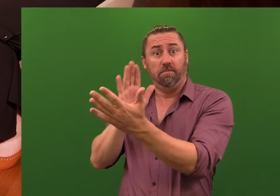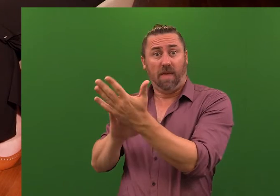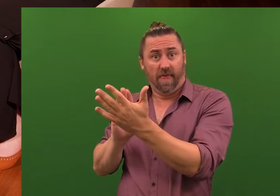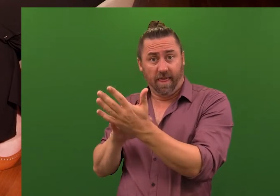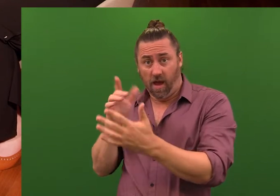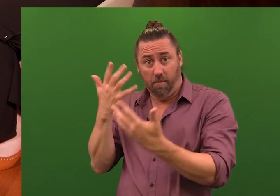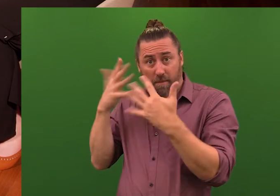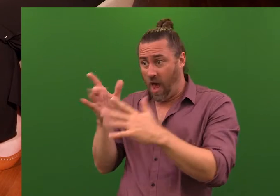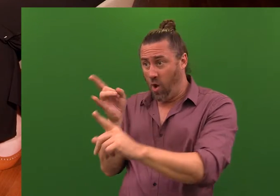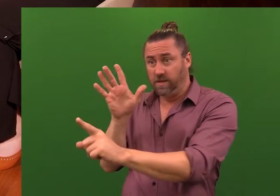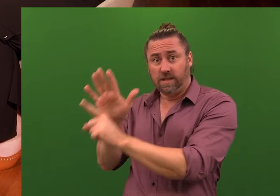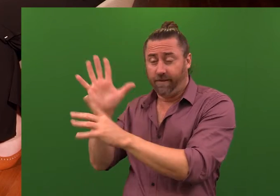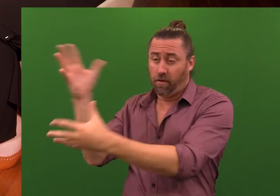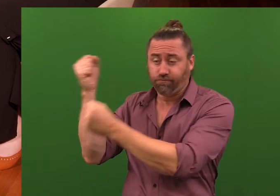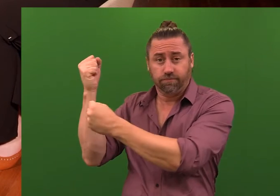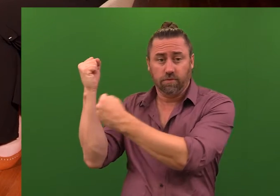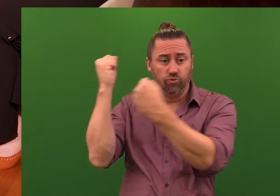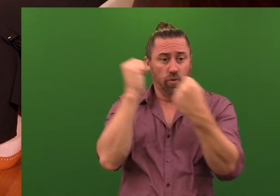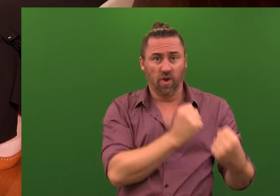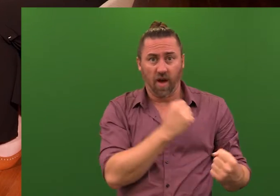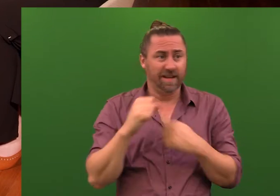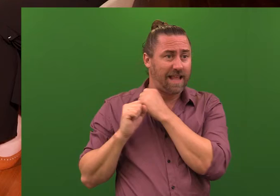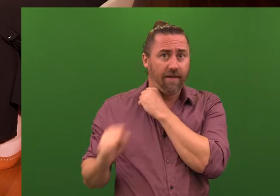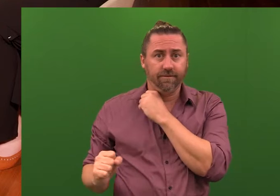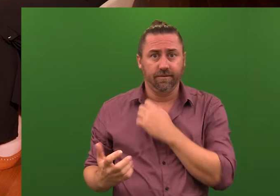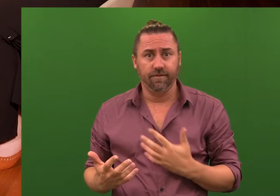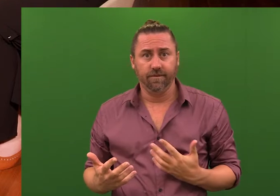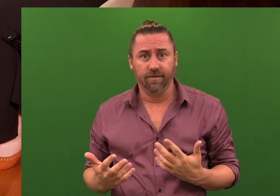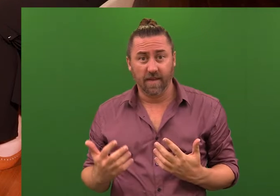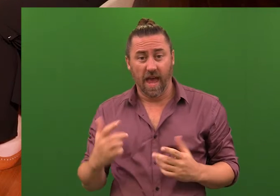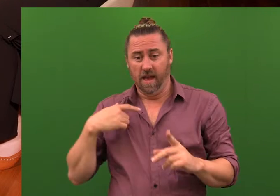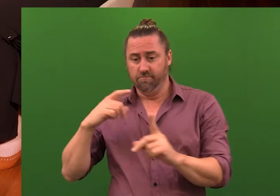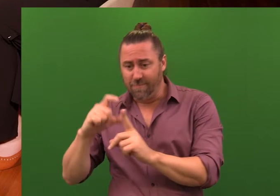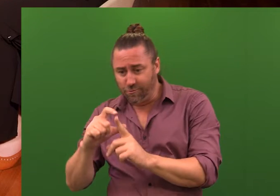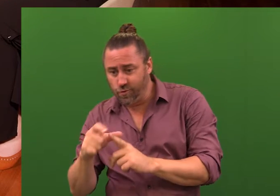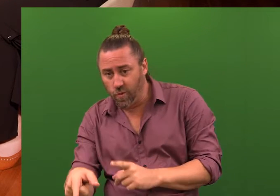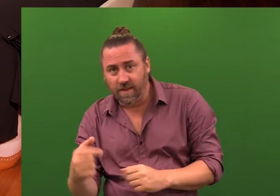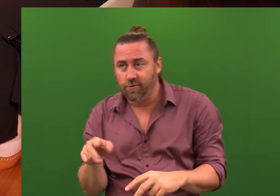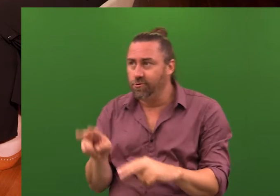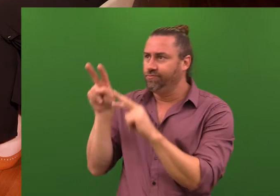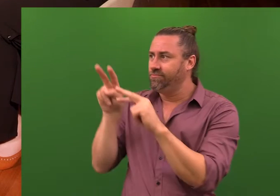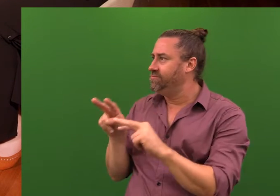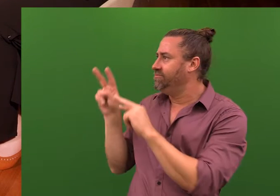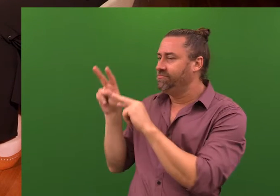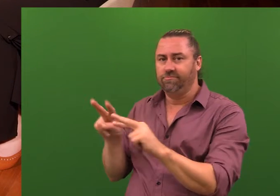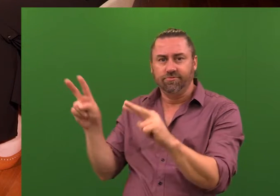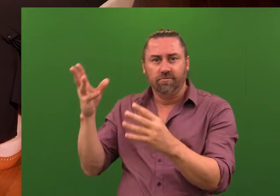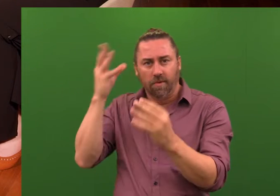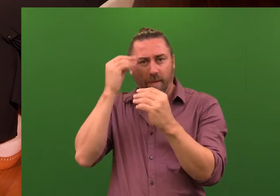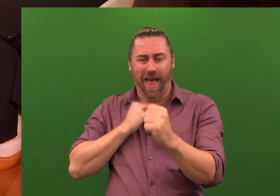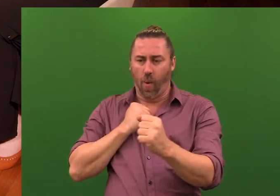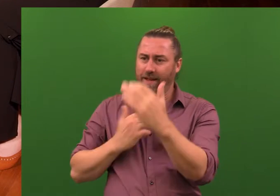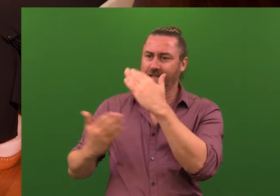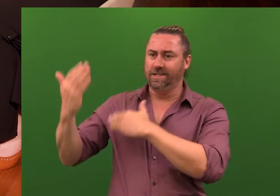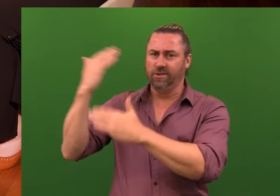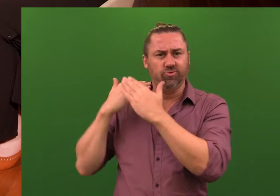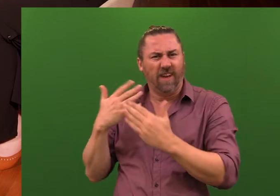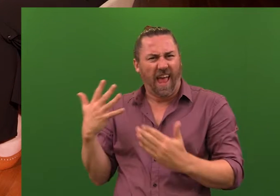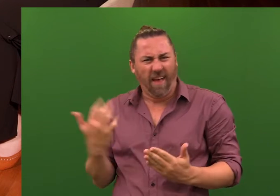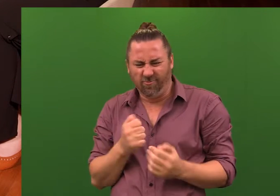on each of those skulls and the placement of them. It's a very... It